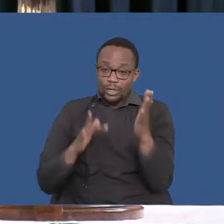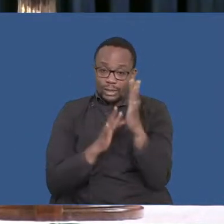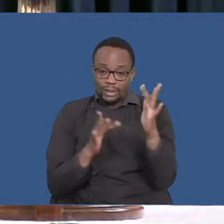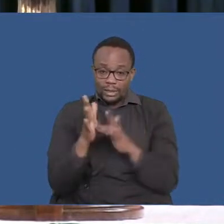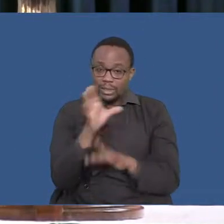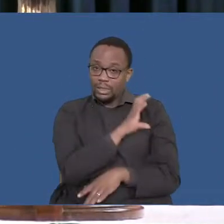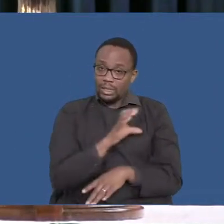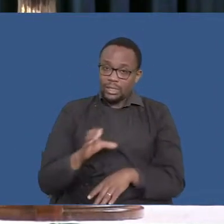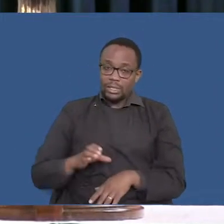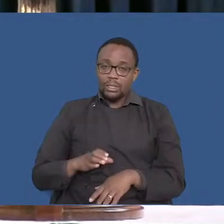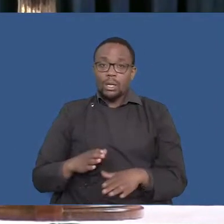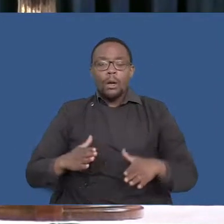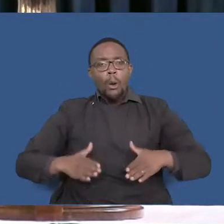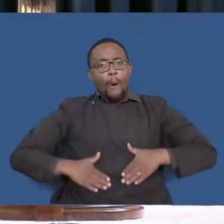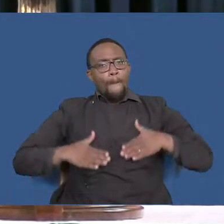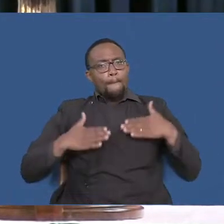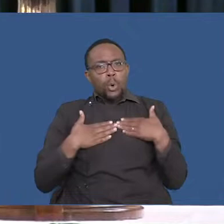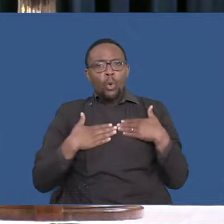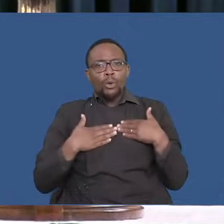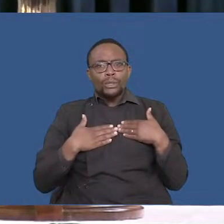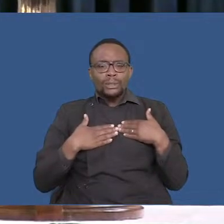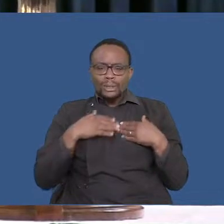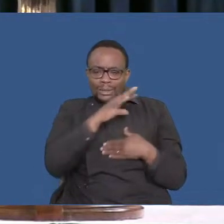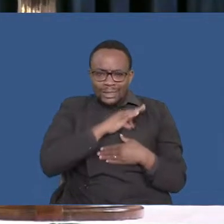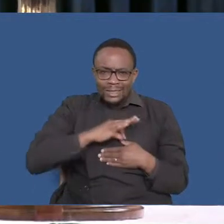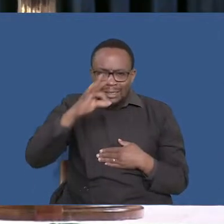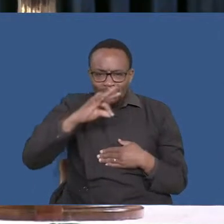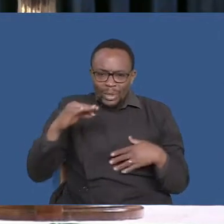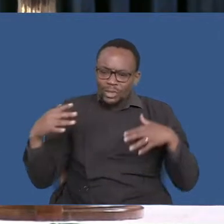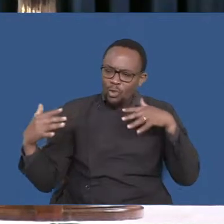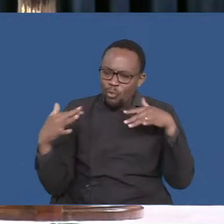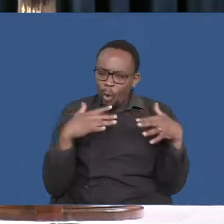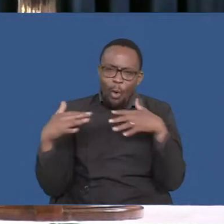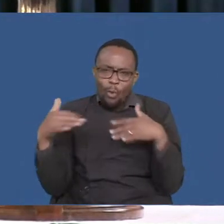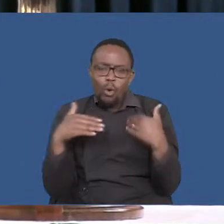is, the flesh is always at war against the spirit. If you read